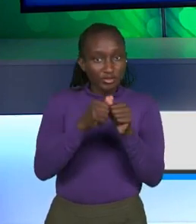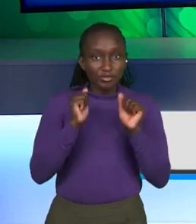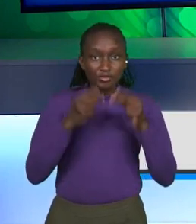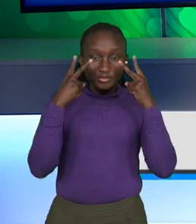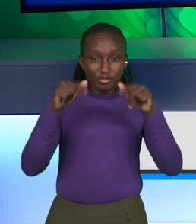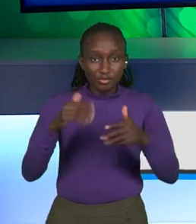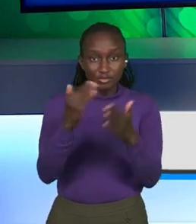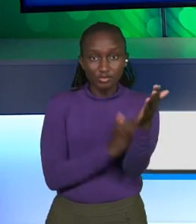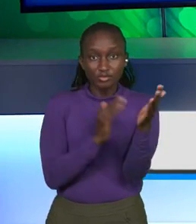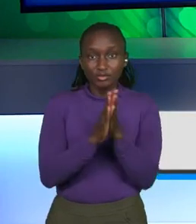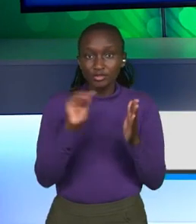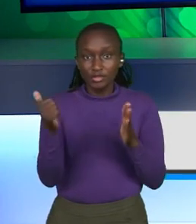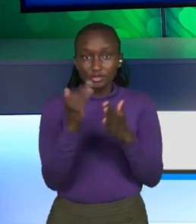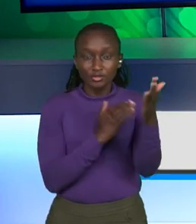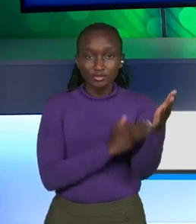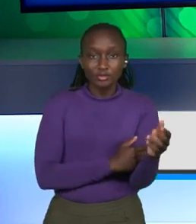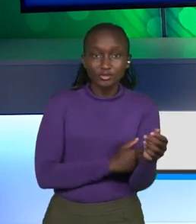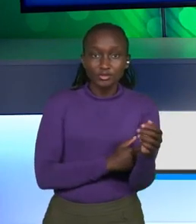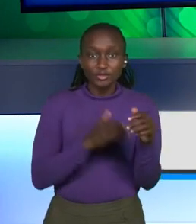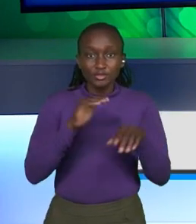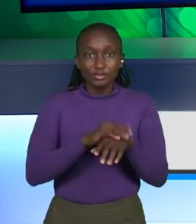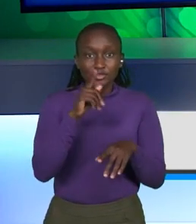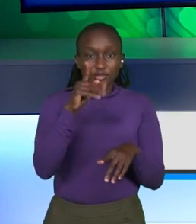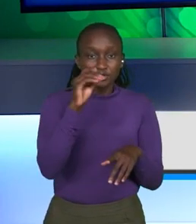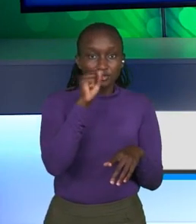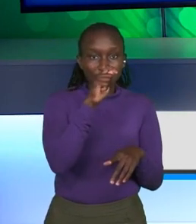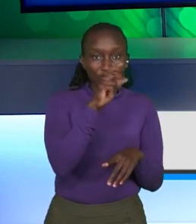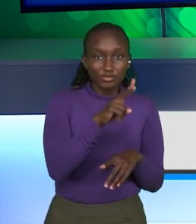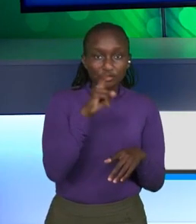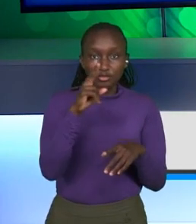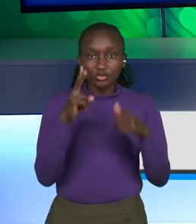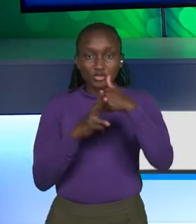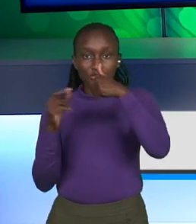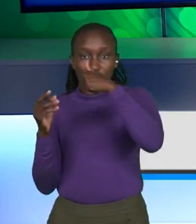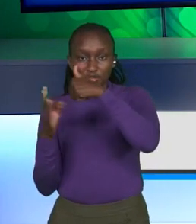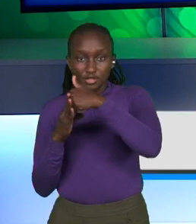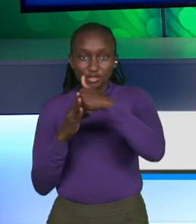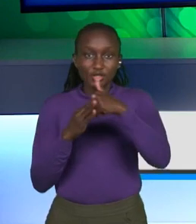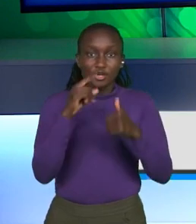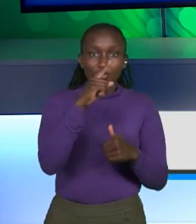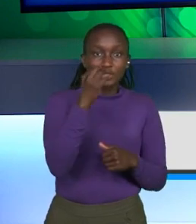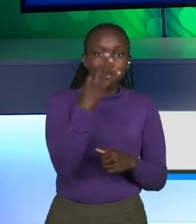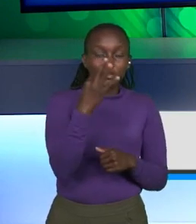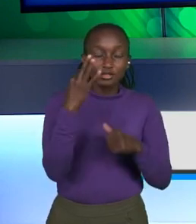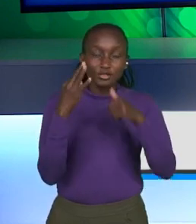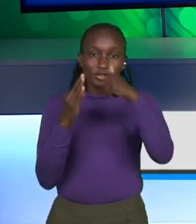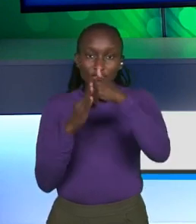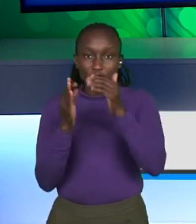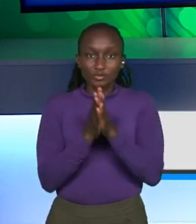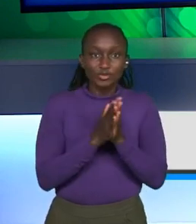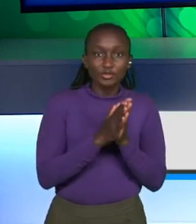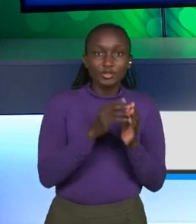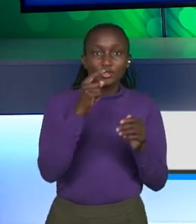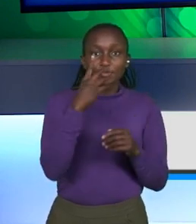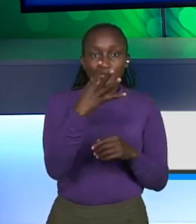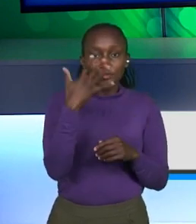this program along with our wide array of other programs on DSTV channel 268, on Azam TV channel 138, and on Zuku channel